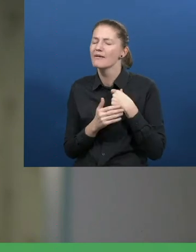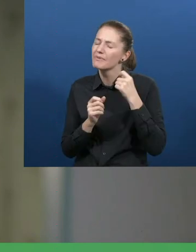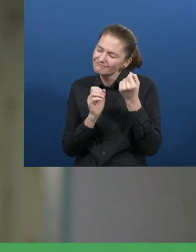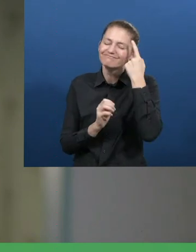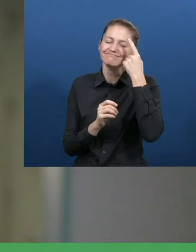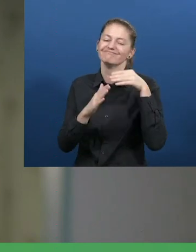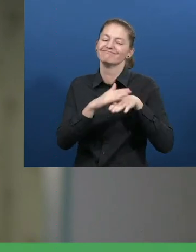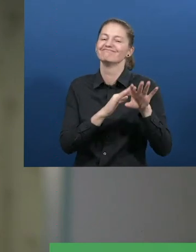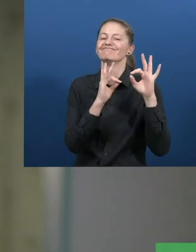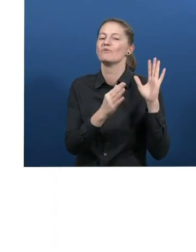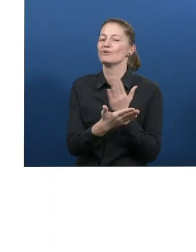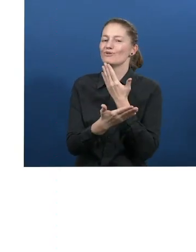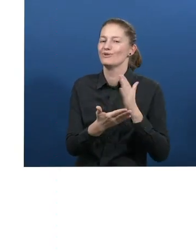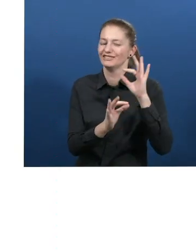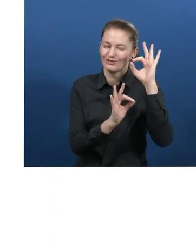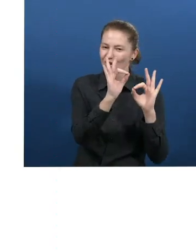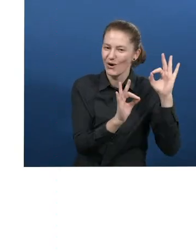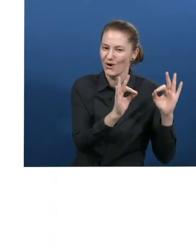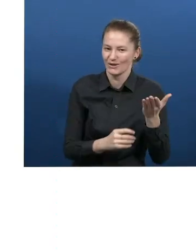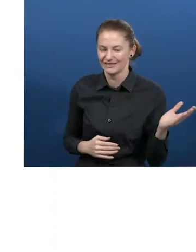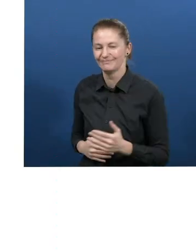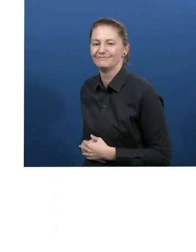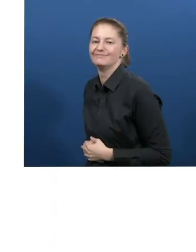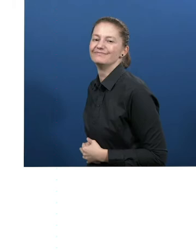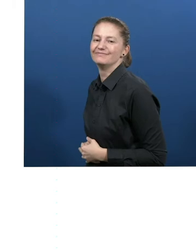tự đọc các bản nhạc.